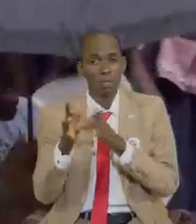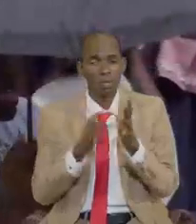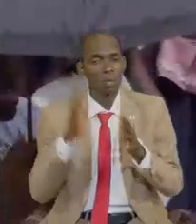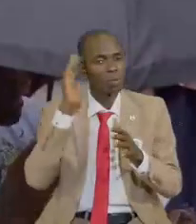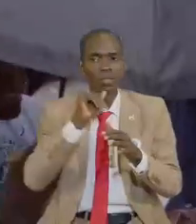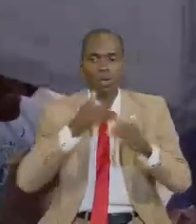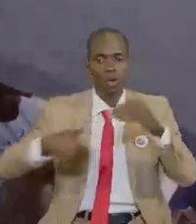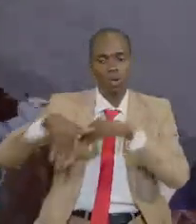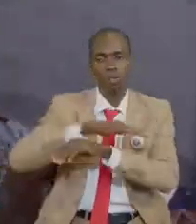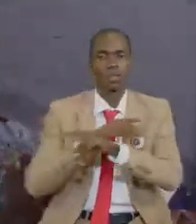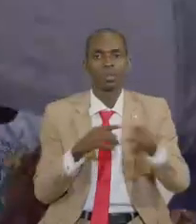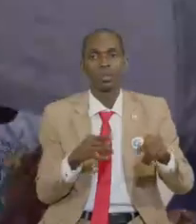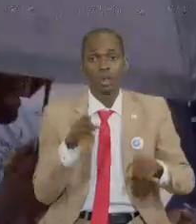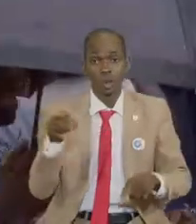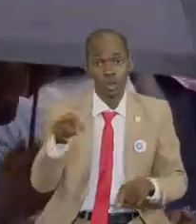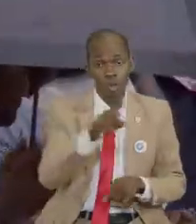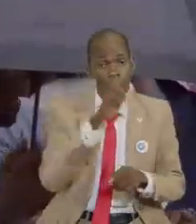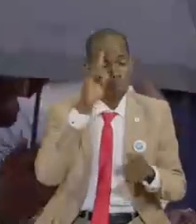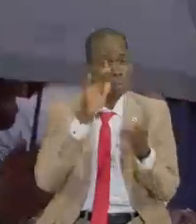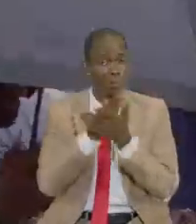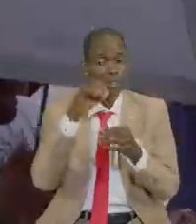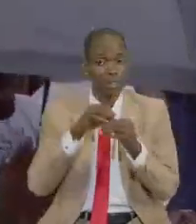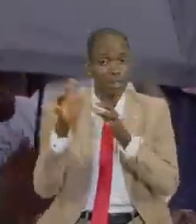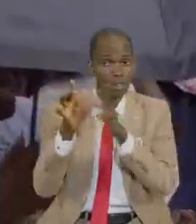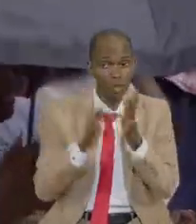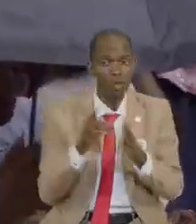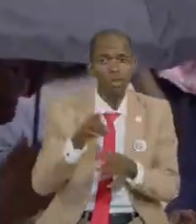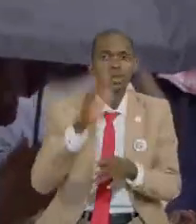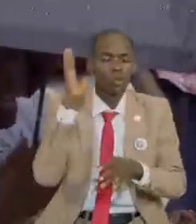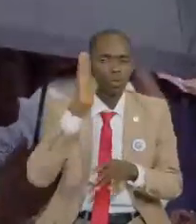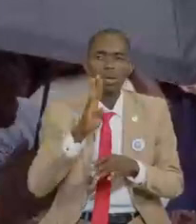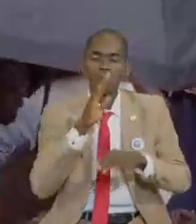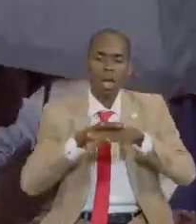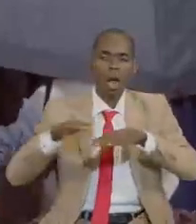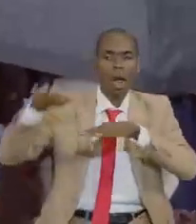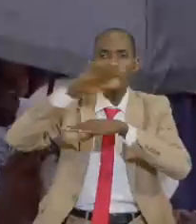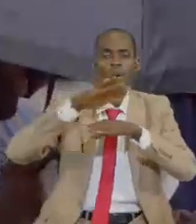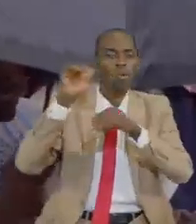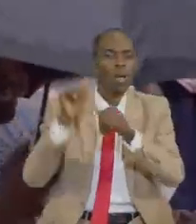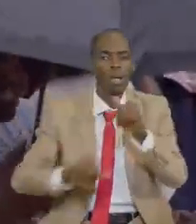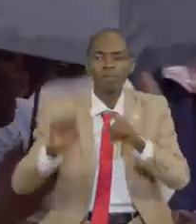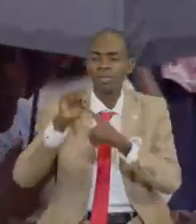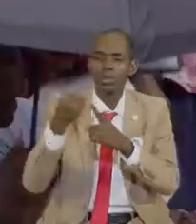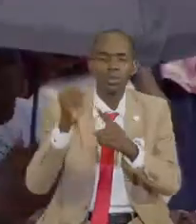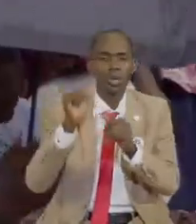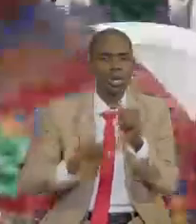You, believing in Christ, you'll be above every situation, every circumstance.